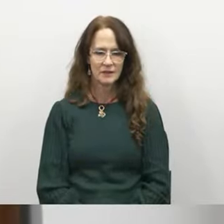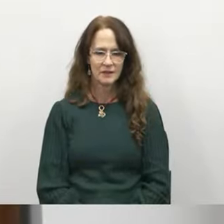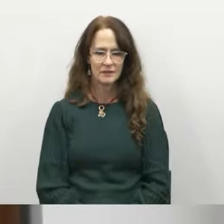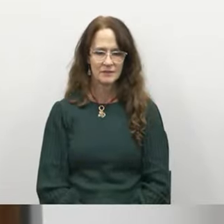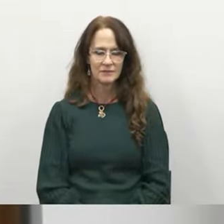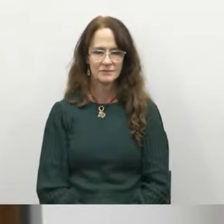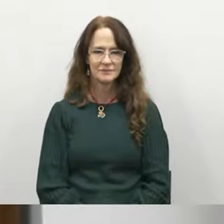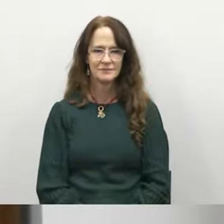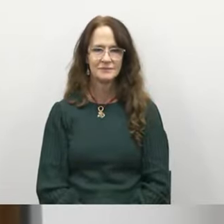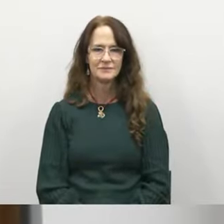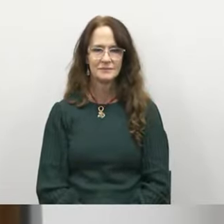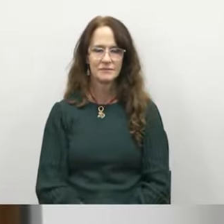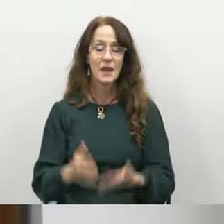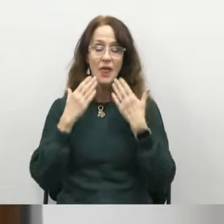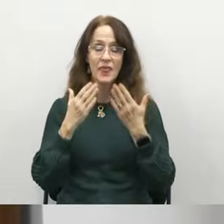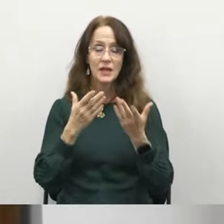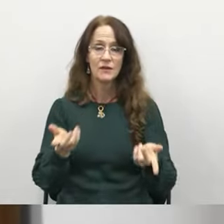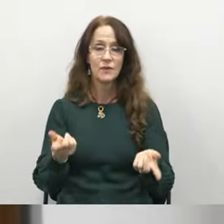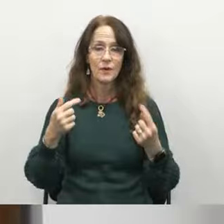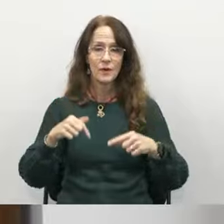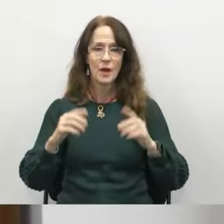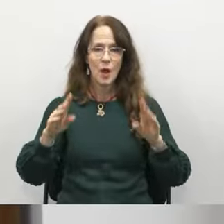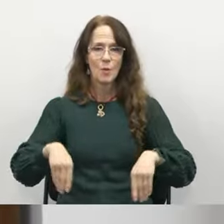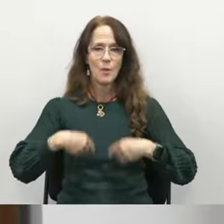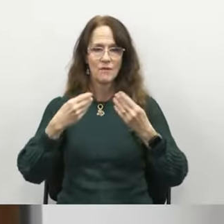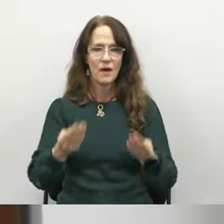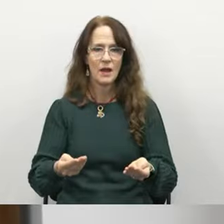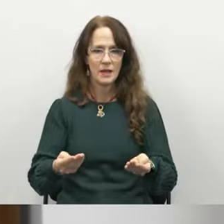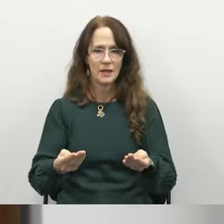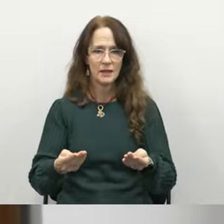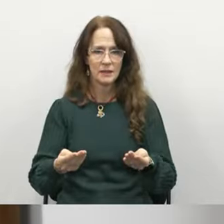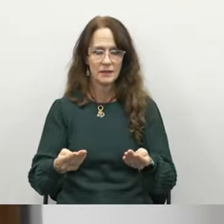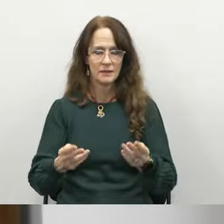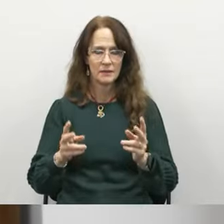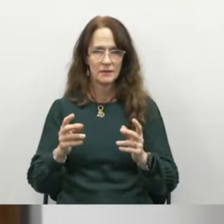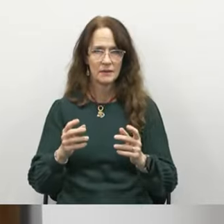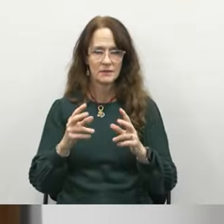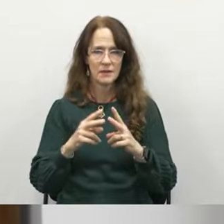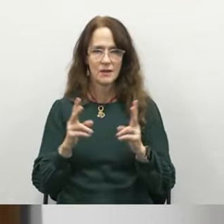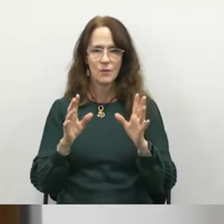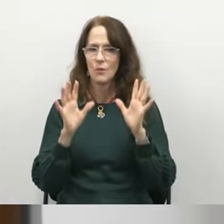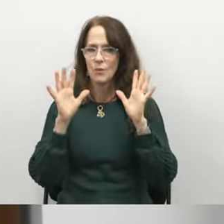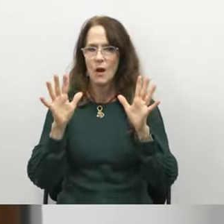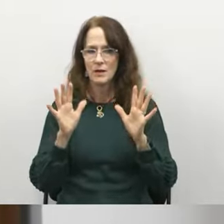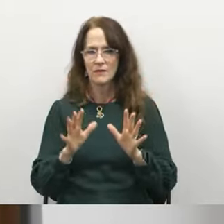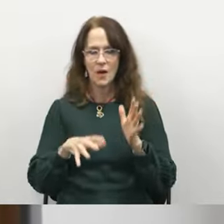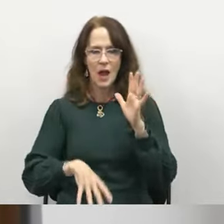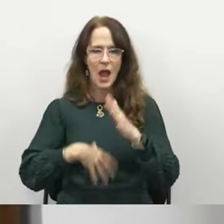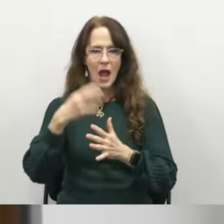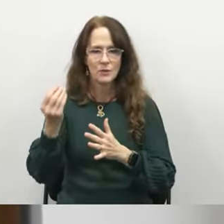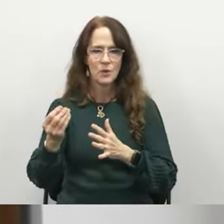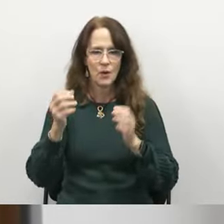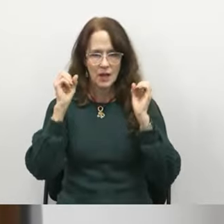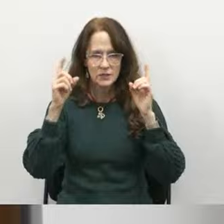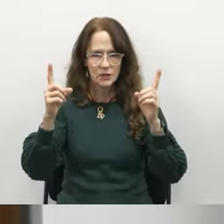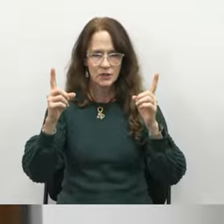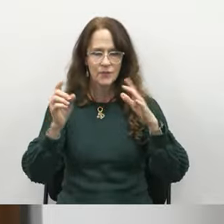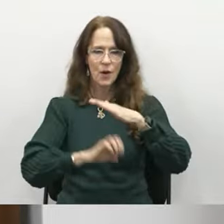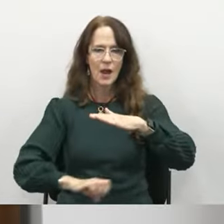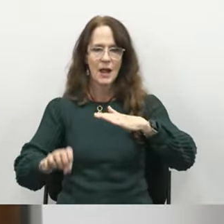Thank you for being here and providing this very wonderful outdoor education to our